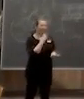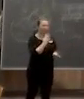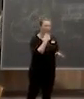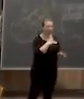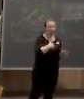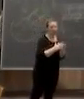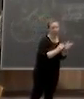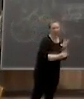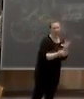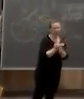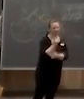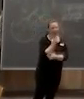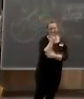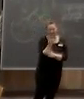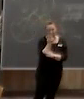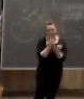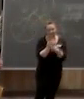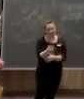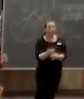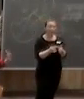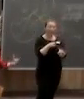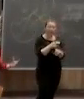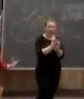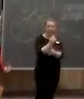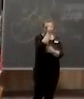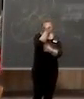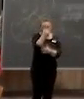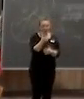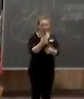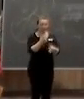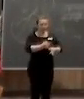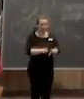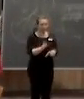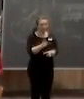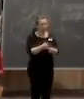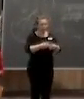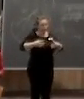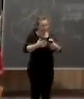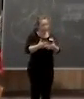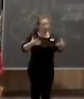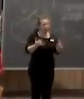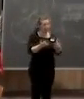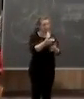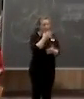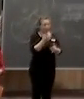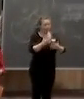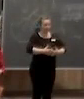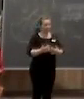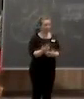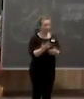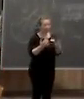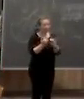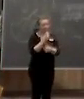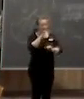So that's still a cultural thing that needs to grow in loads of organizations. And we talk about, when you talk about organization